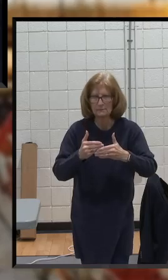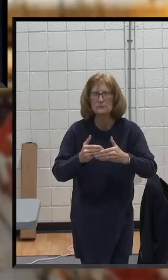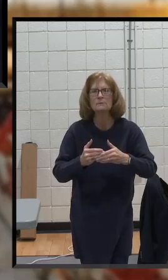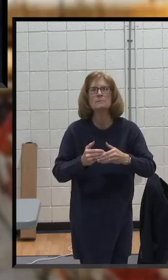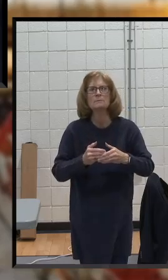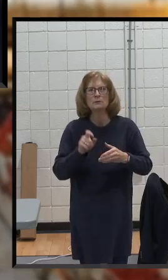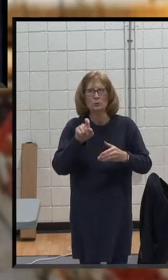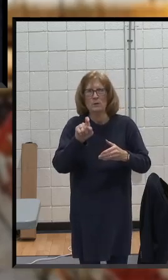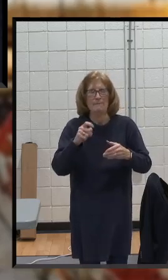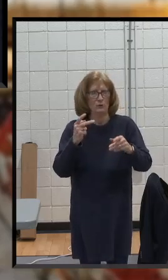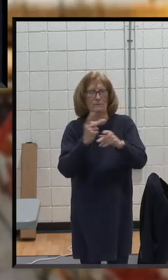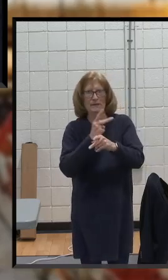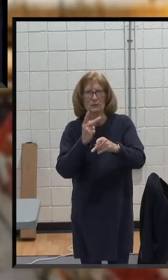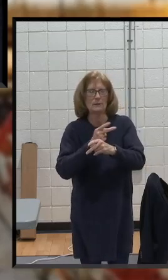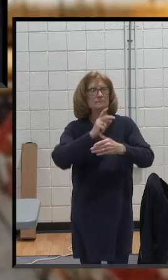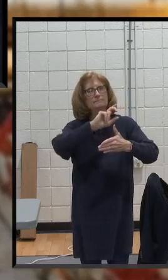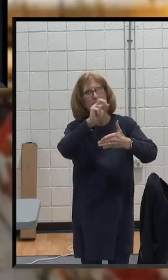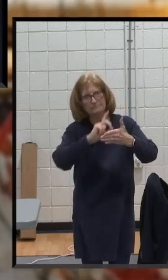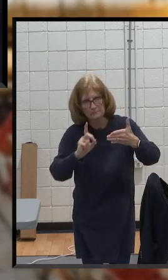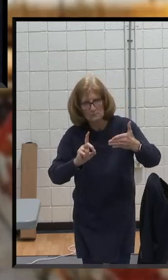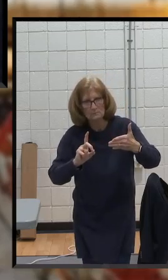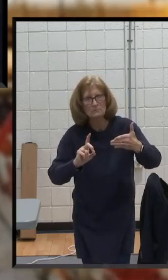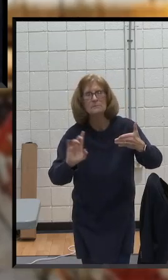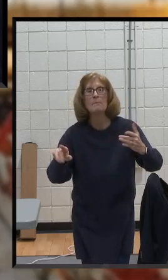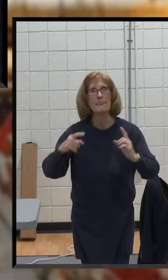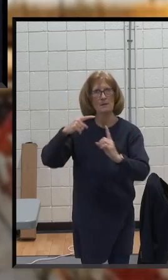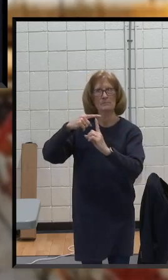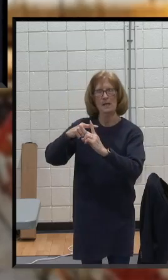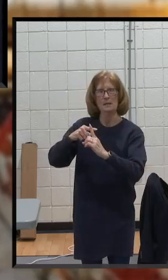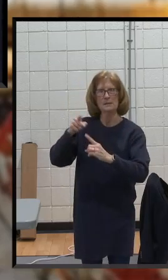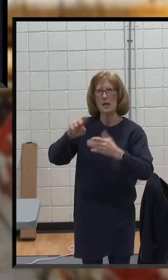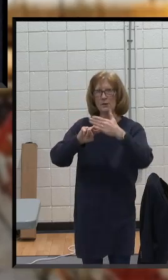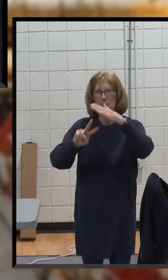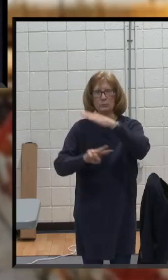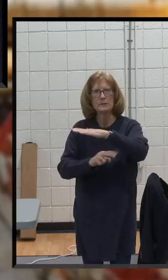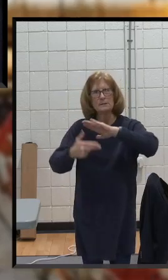As mentioned, the bridge is historic, so we have to